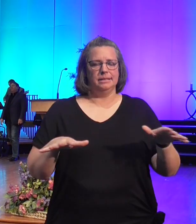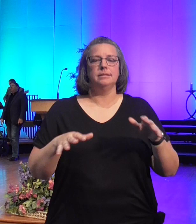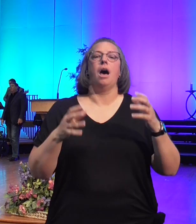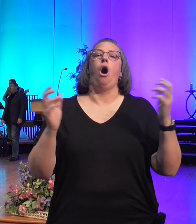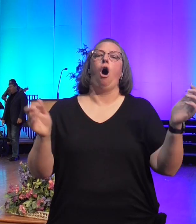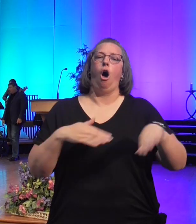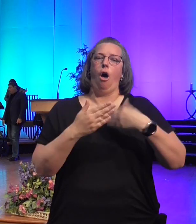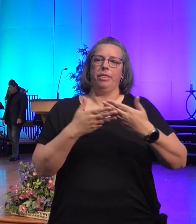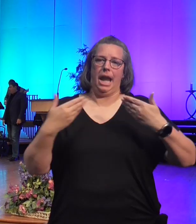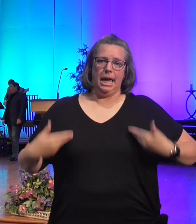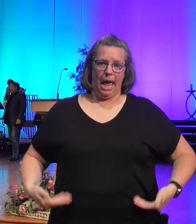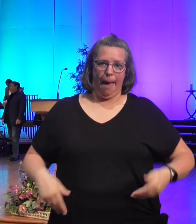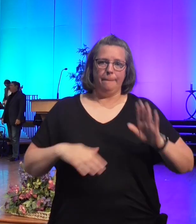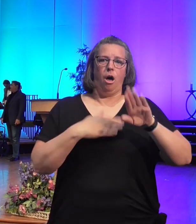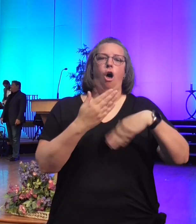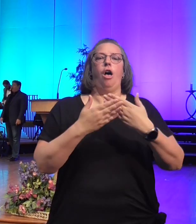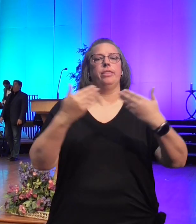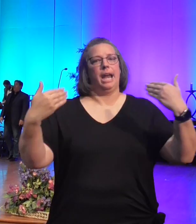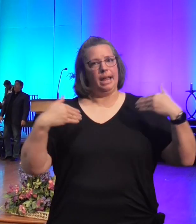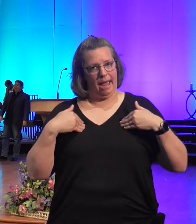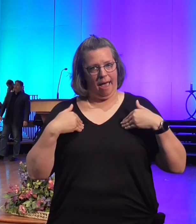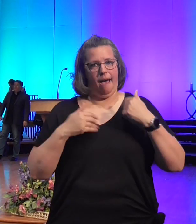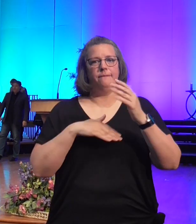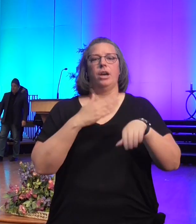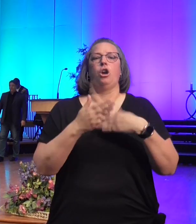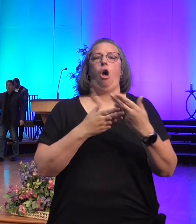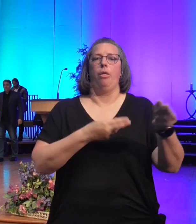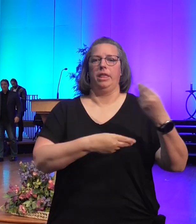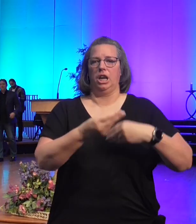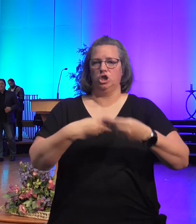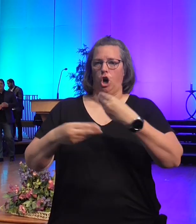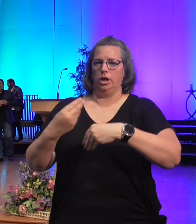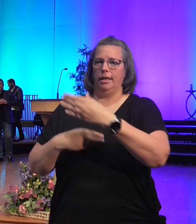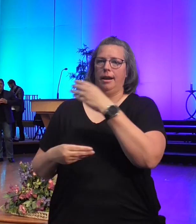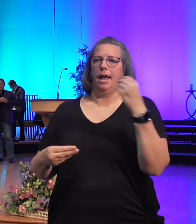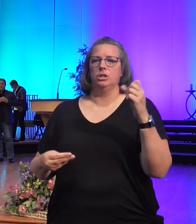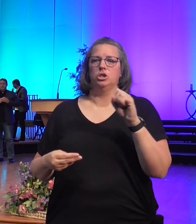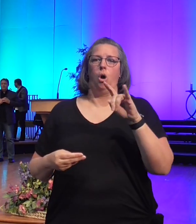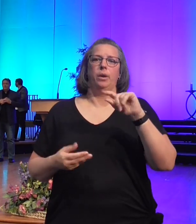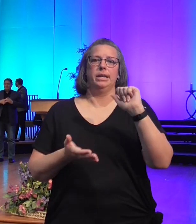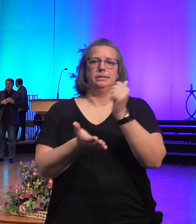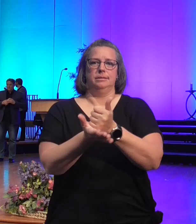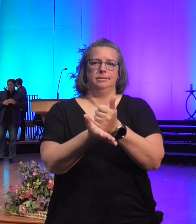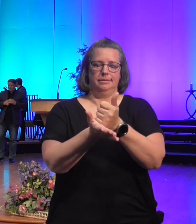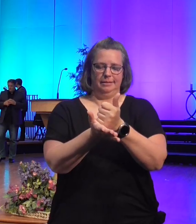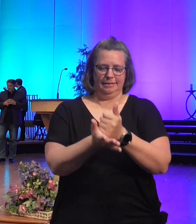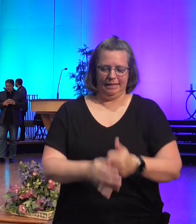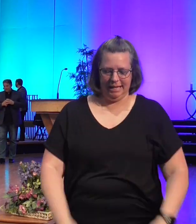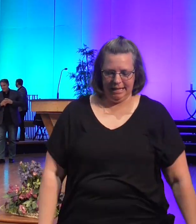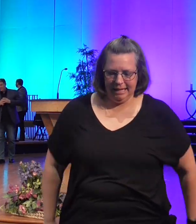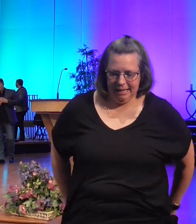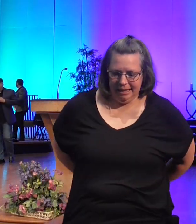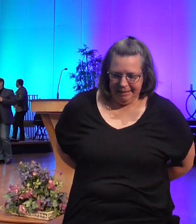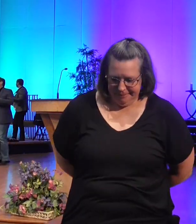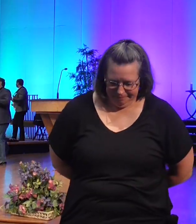I am, all that I have, and all that I circulate. And so it is.